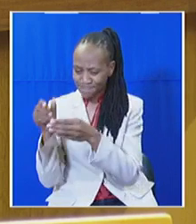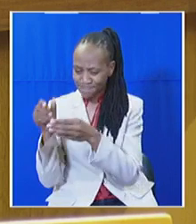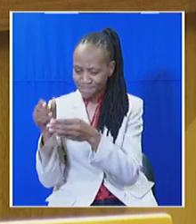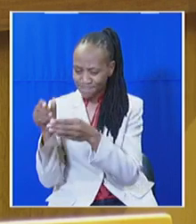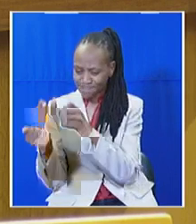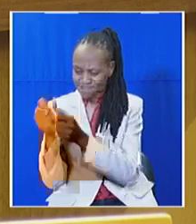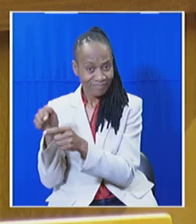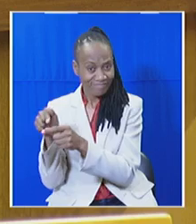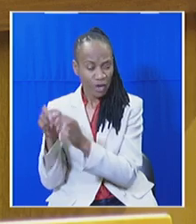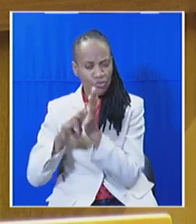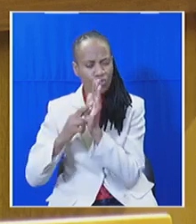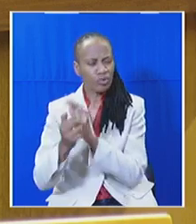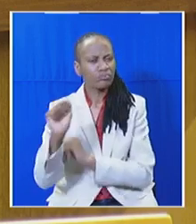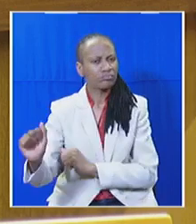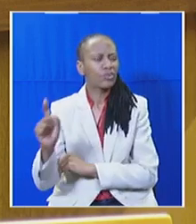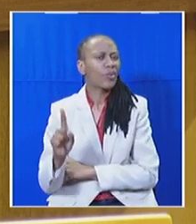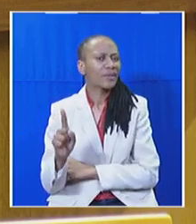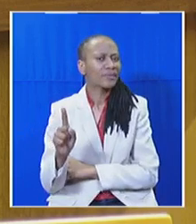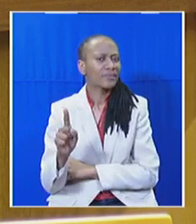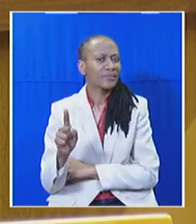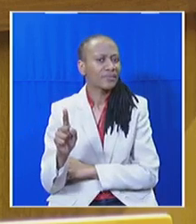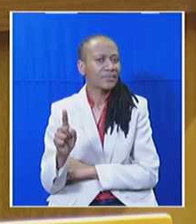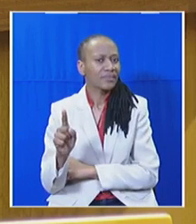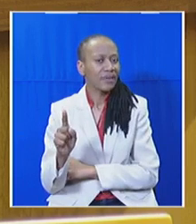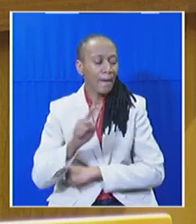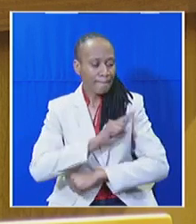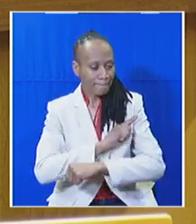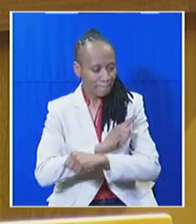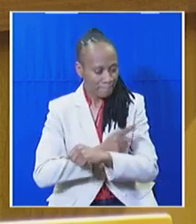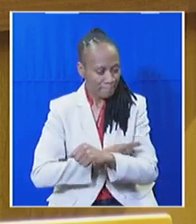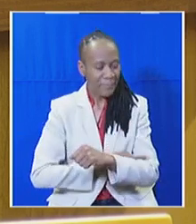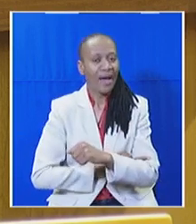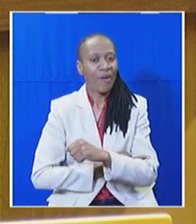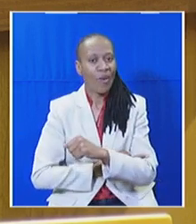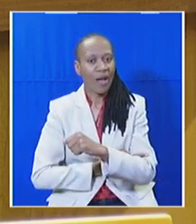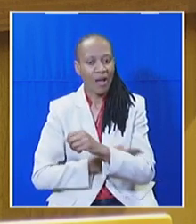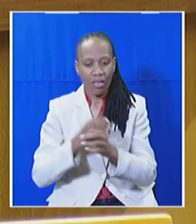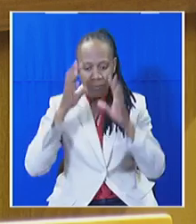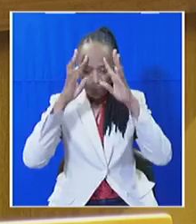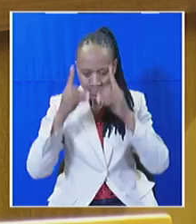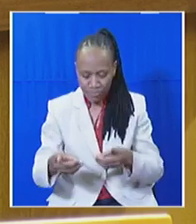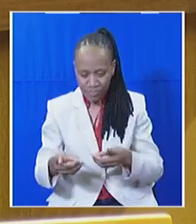trust with the power of judicial review.